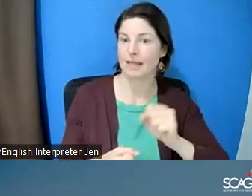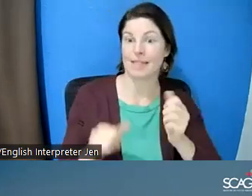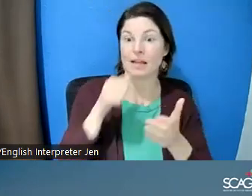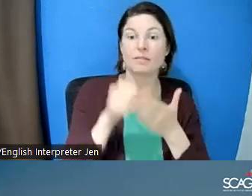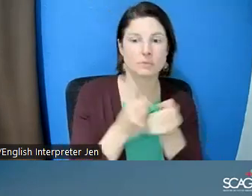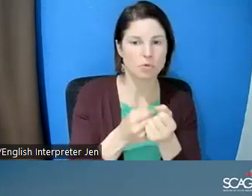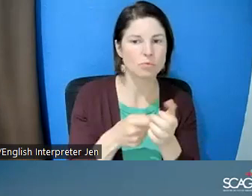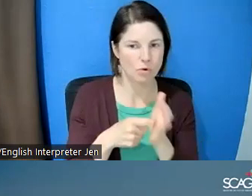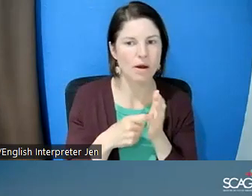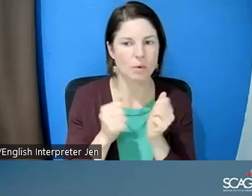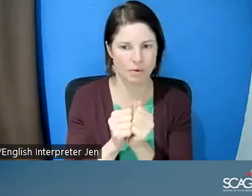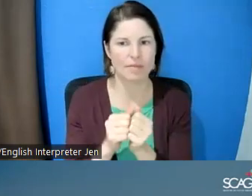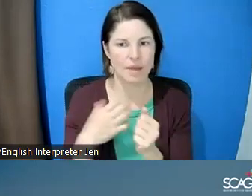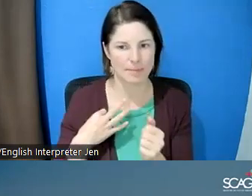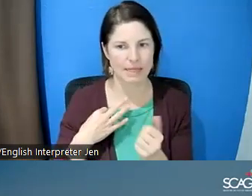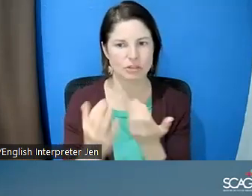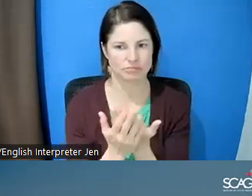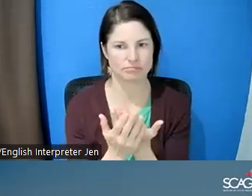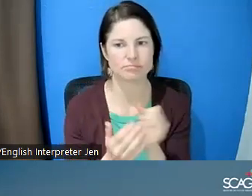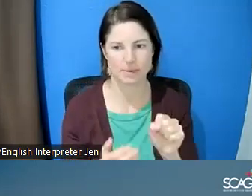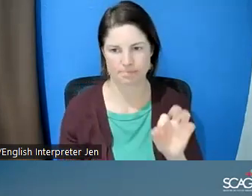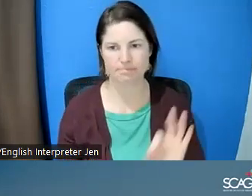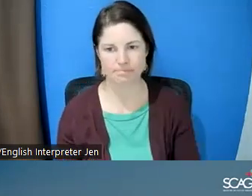Perfect. Thank you. Mhm.